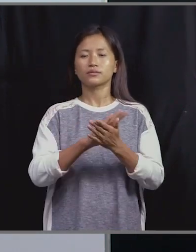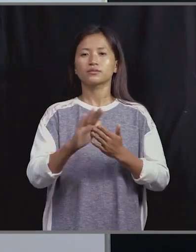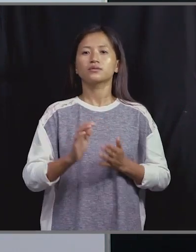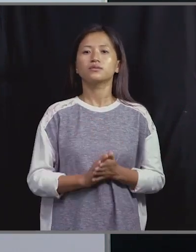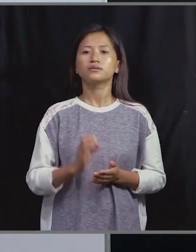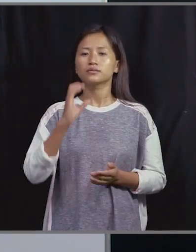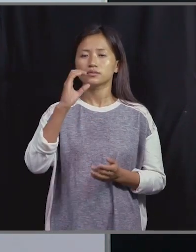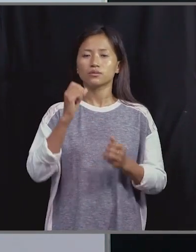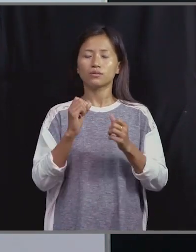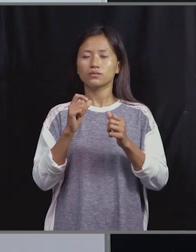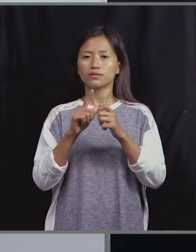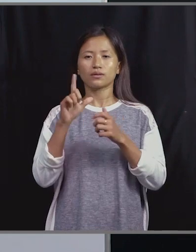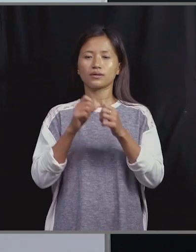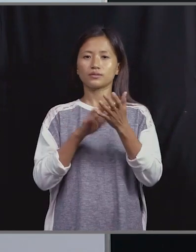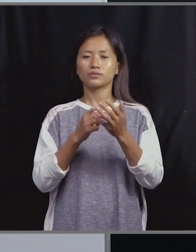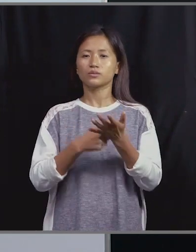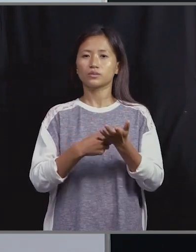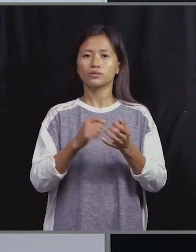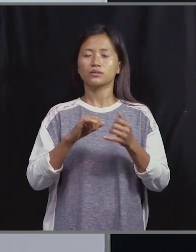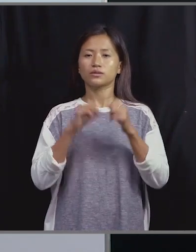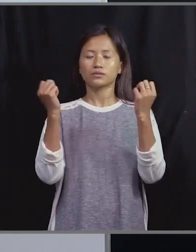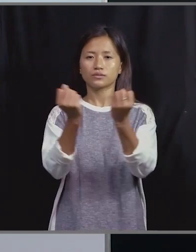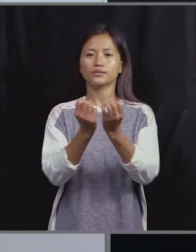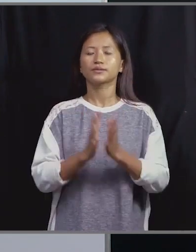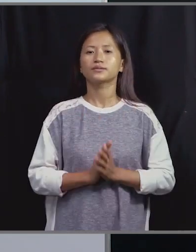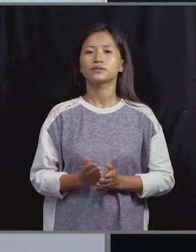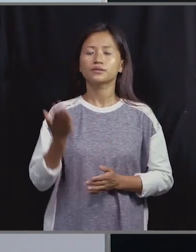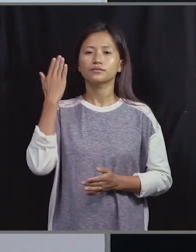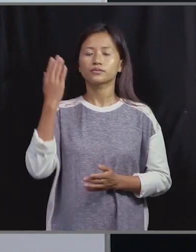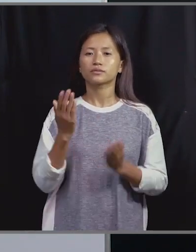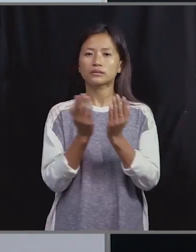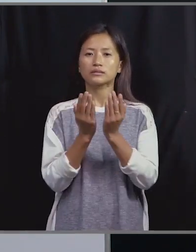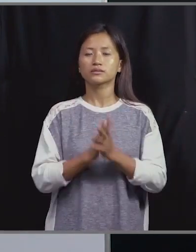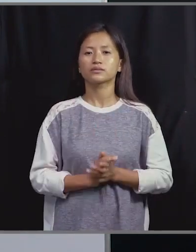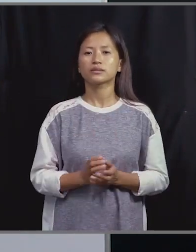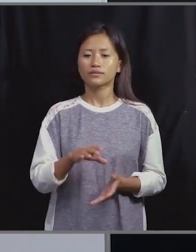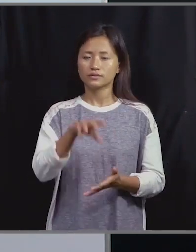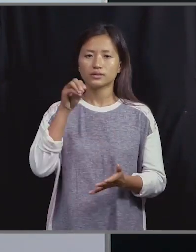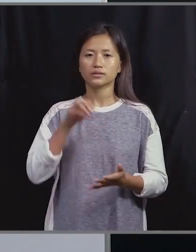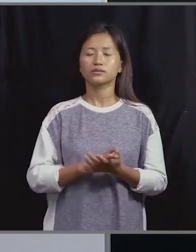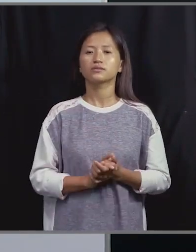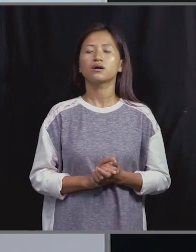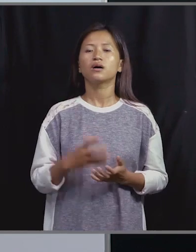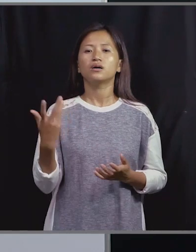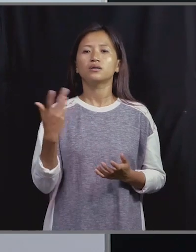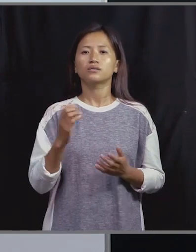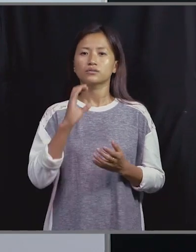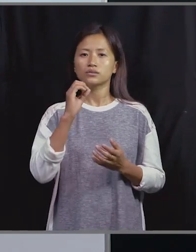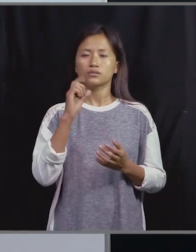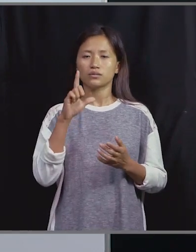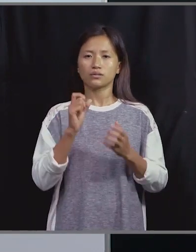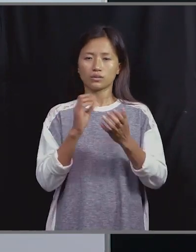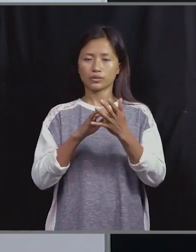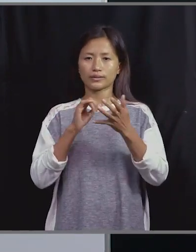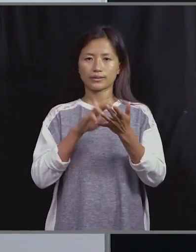that is colonialism and rural society. In the previous class, we have been taking on how colonialism